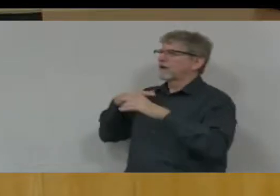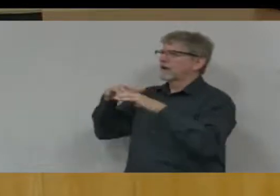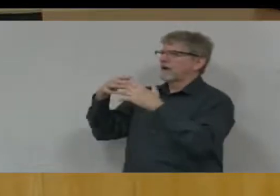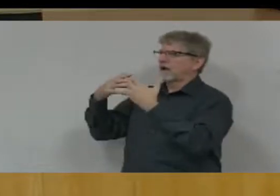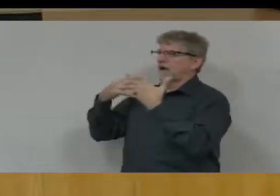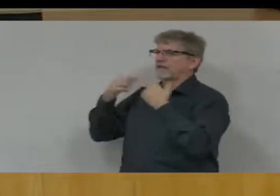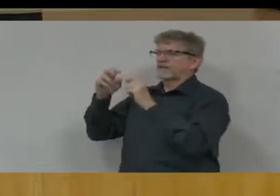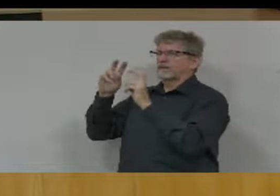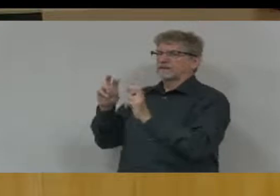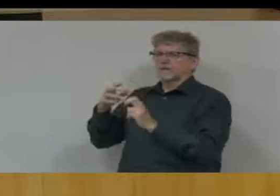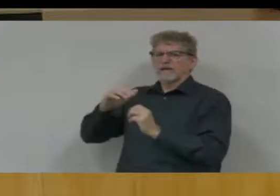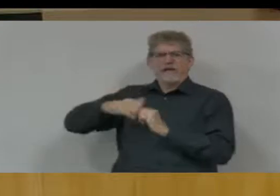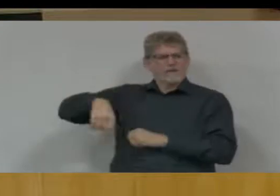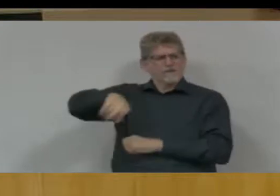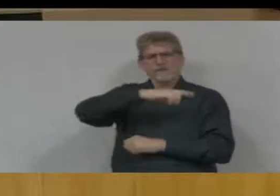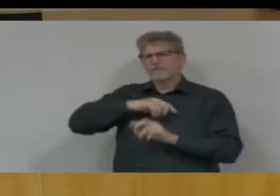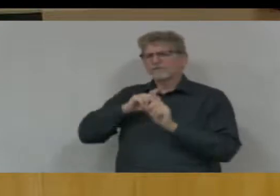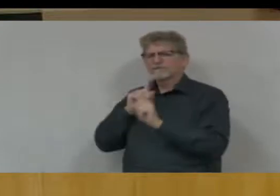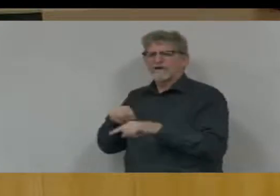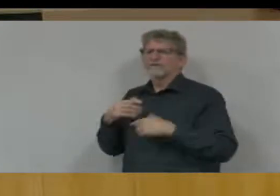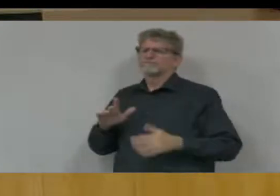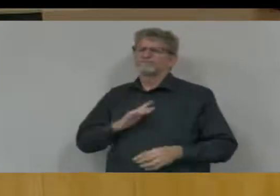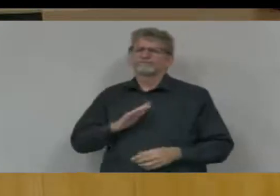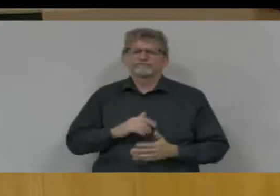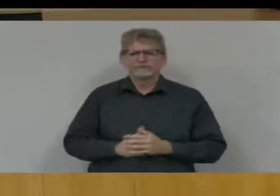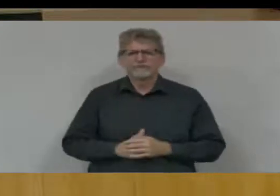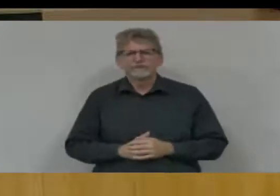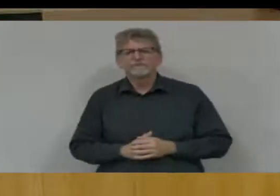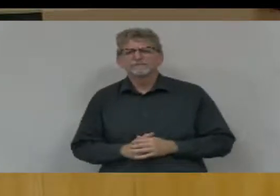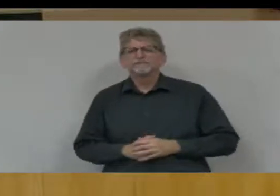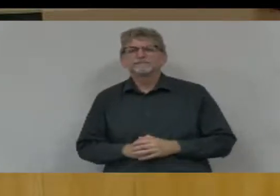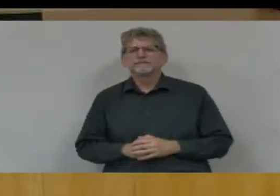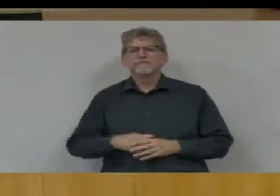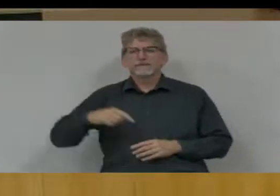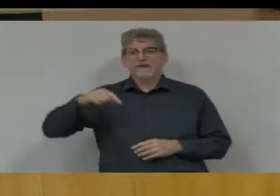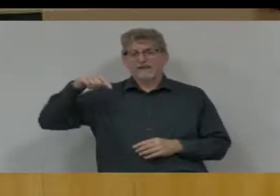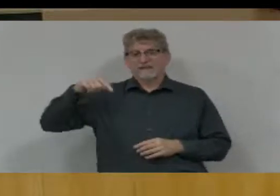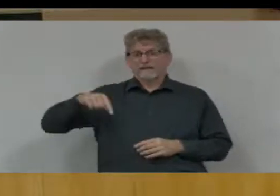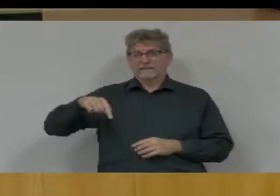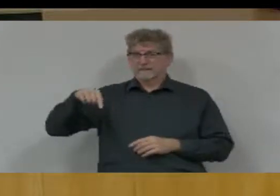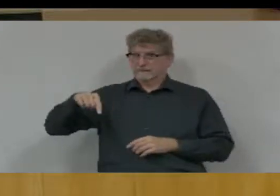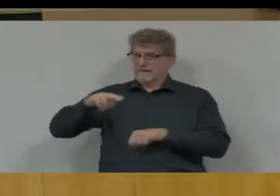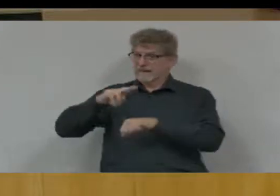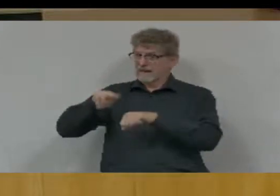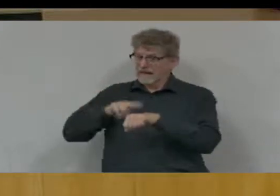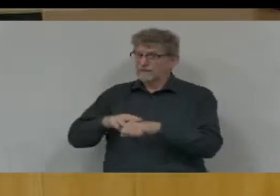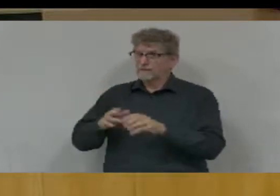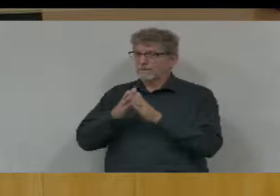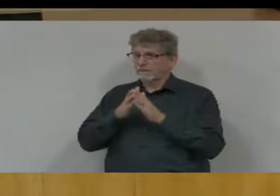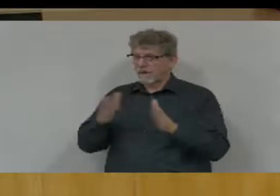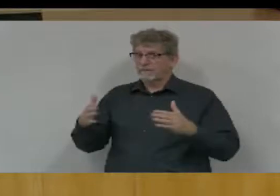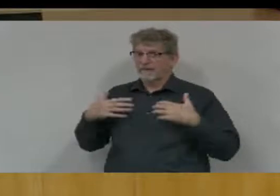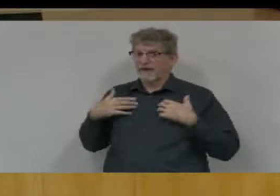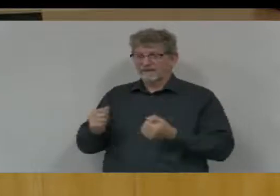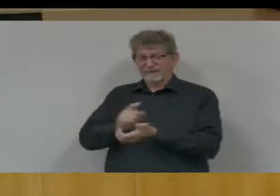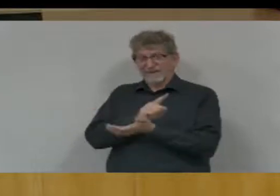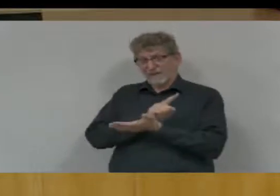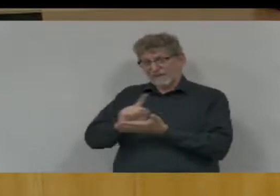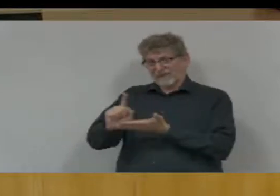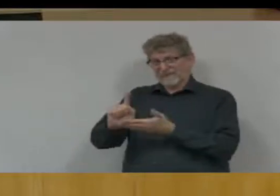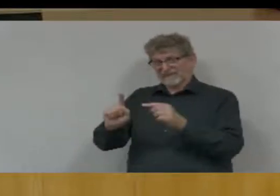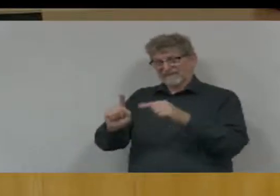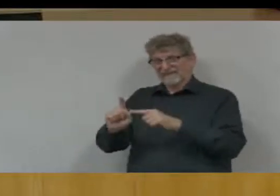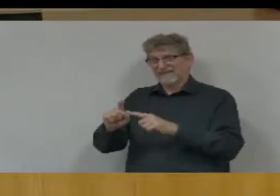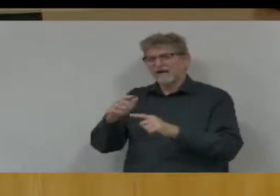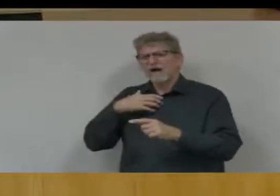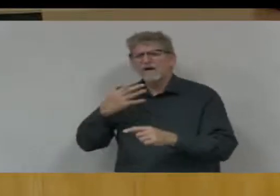The other thing I'll just point out, I'll take this moment to point out, it's National Public Health Week, so I want to extend a really heartfelt thank